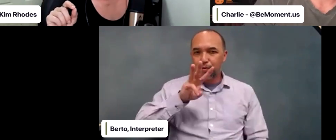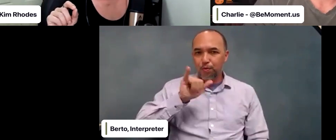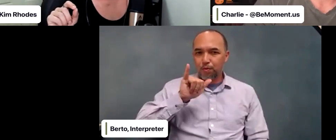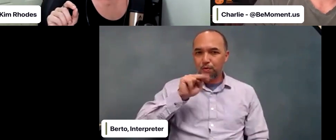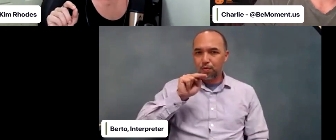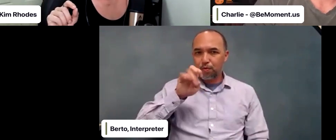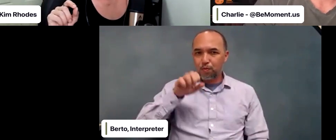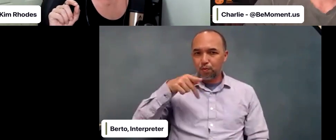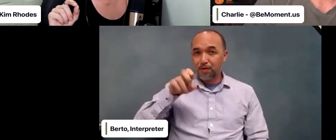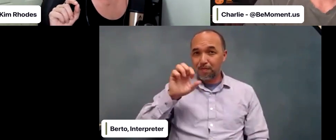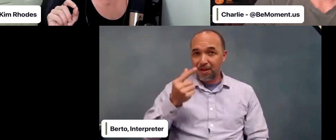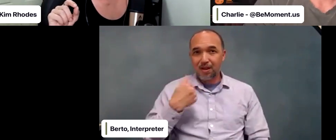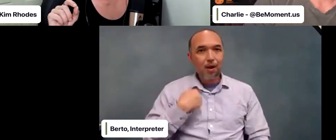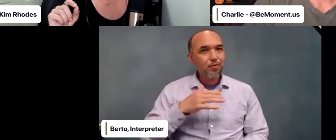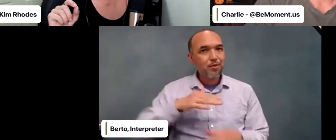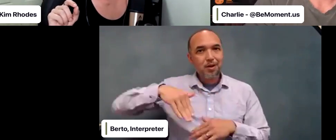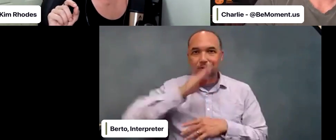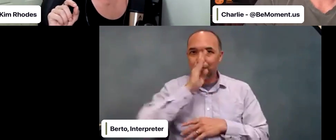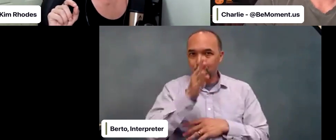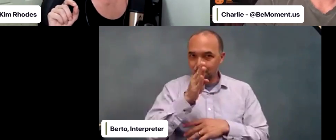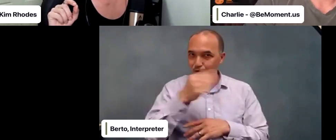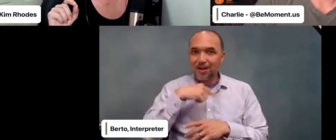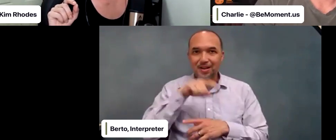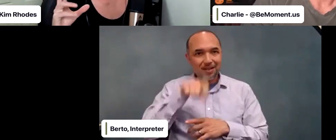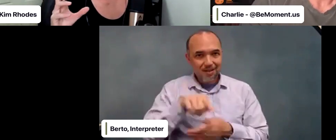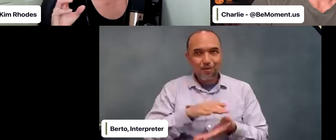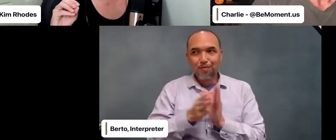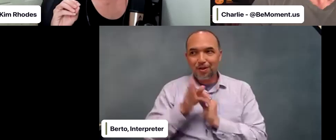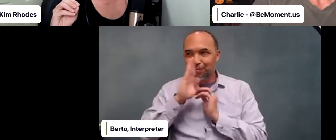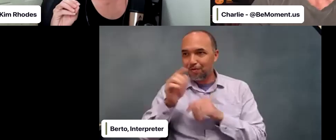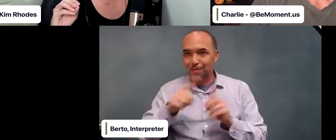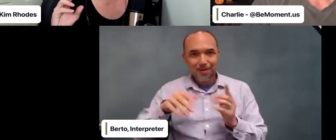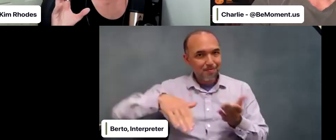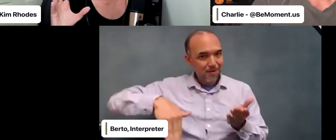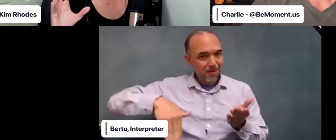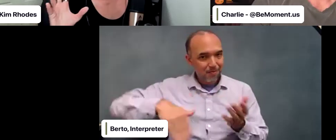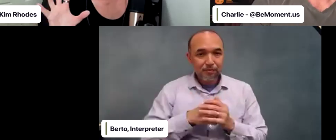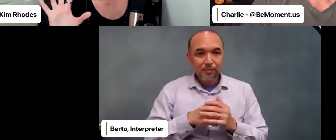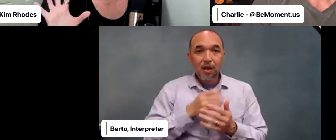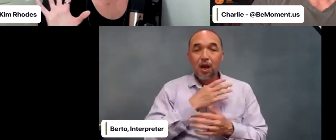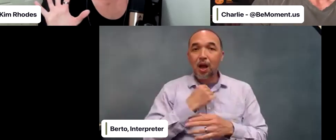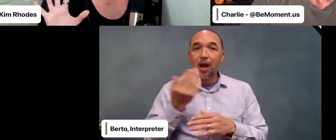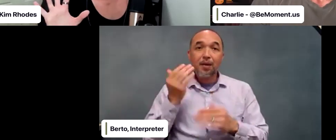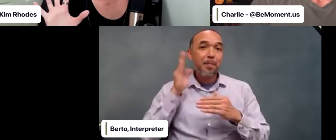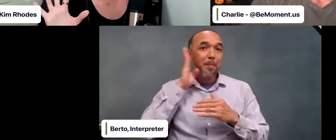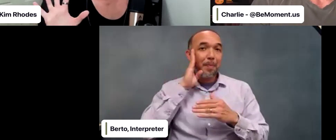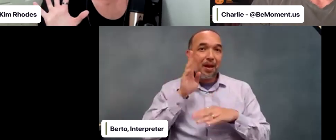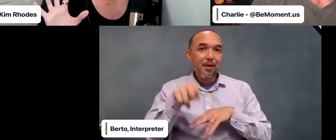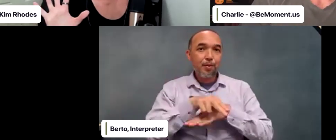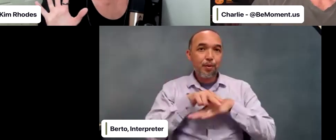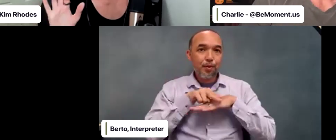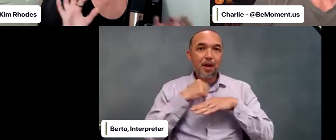Winnipeg and I went to bed. And my eyes were closed, but all of a sudden I could see everything in the